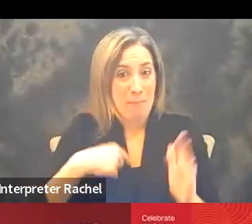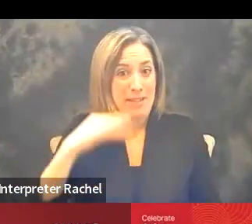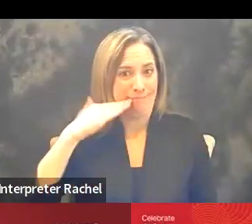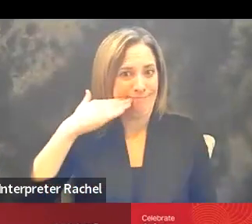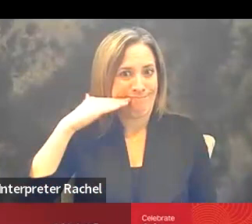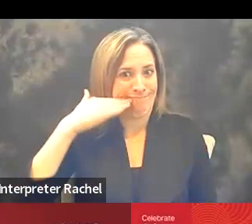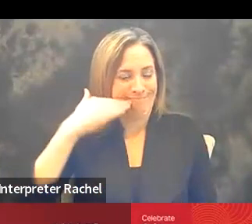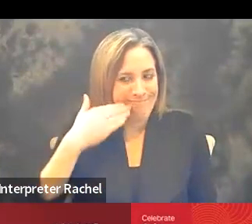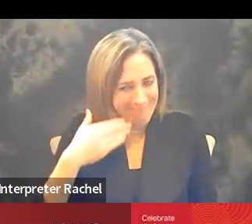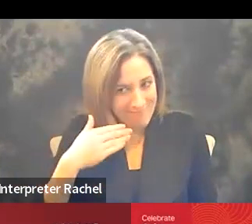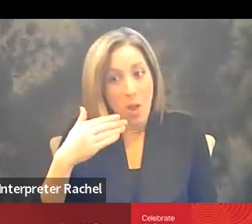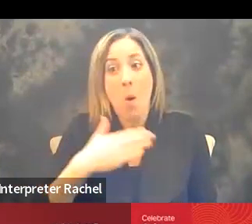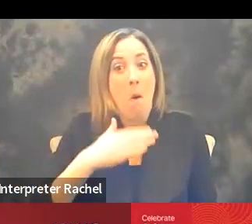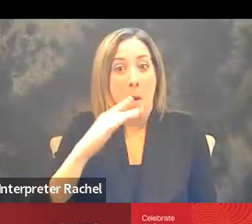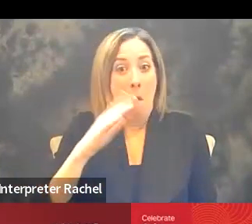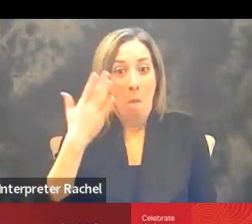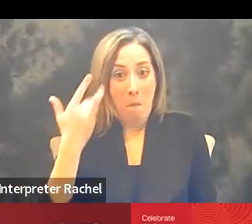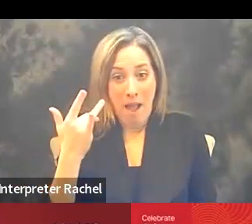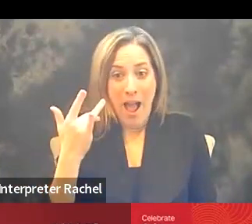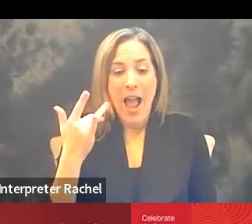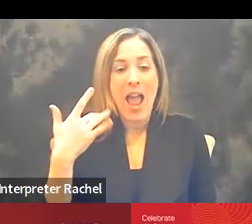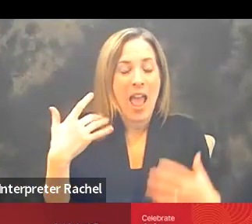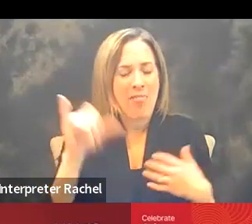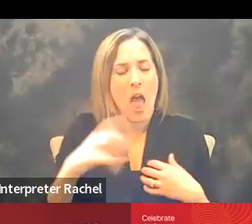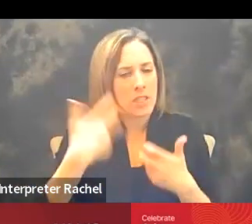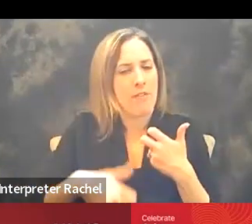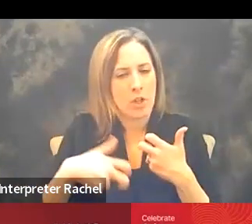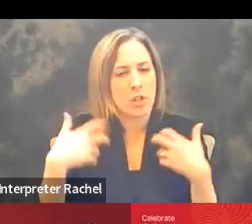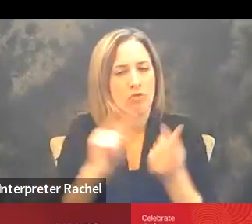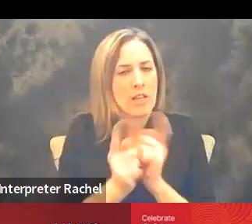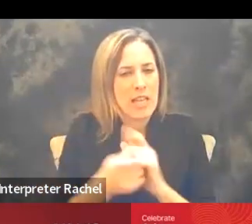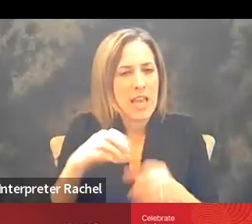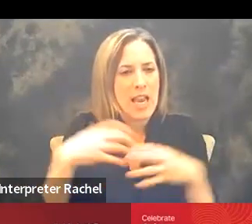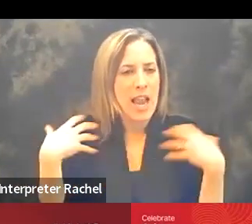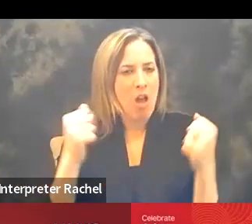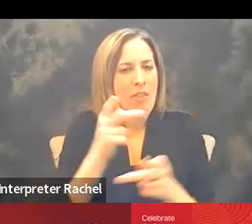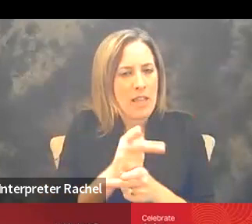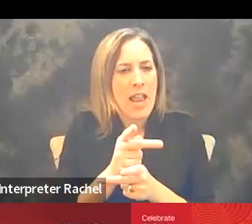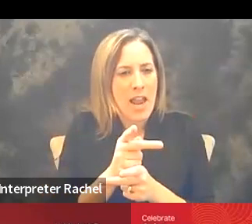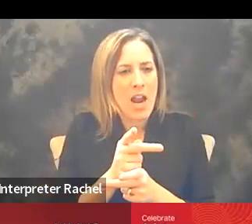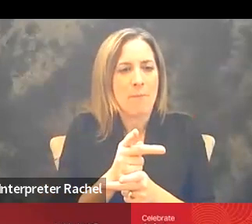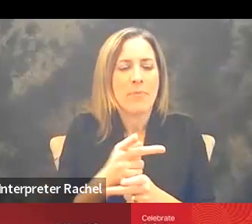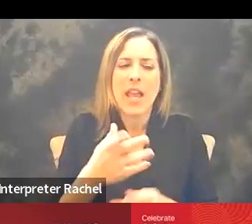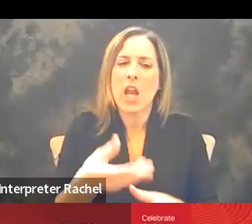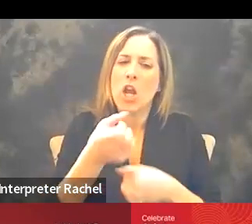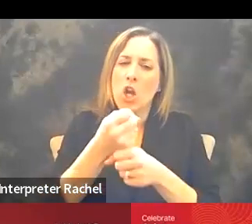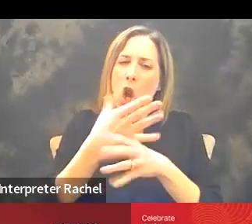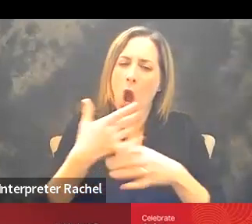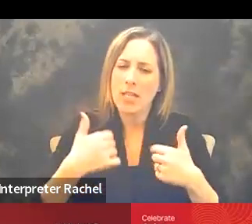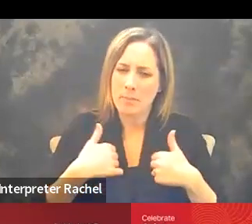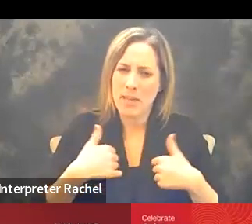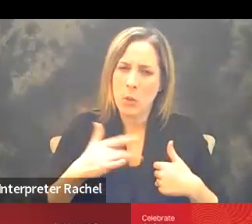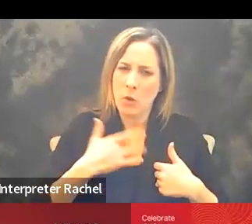types of documents to translate as a translator in a healthcare institution. And it causes a lot of like moral distress, and I hope I'm using this phrase